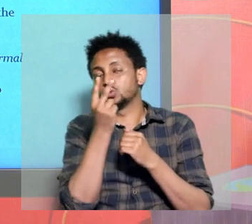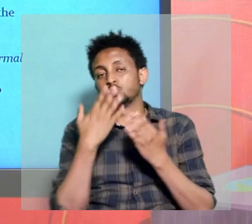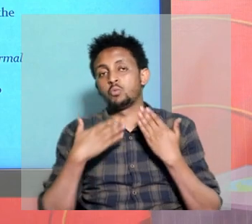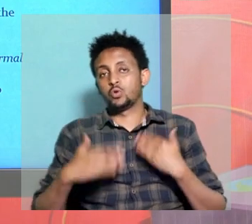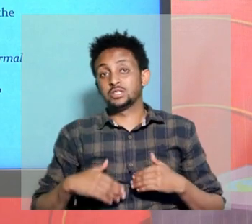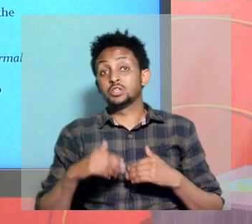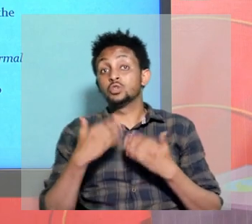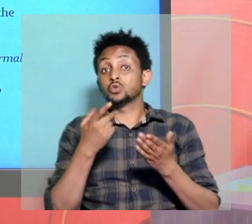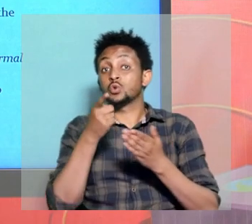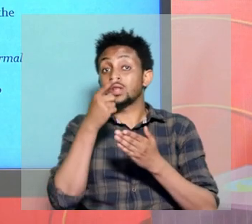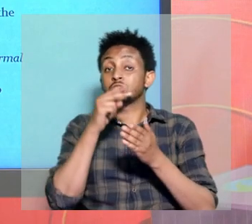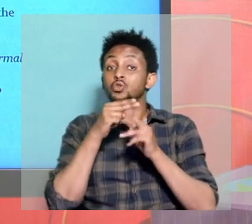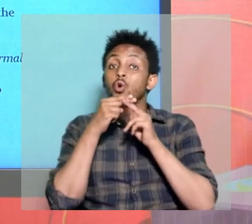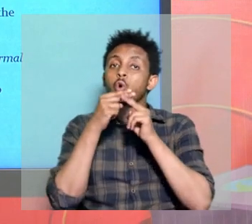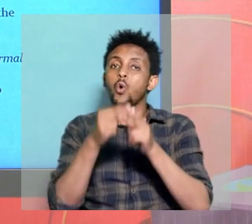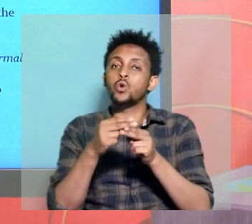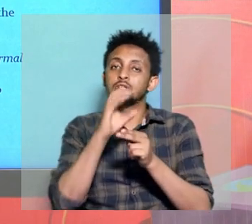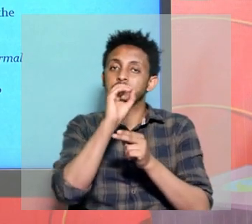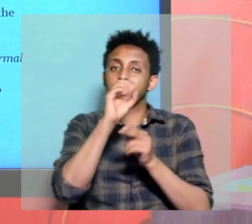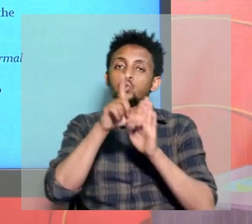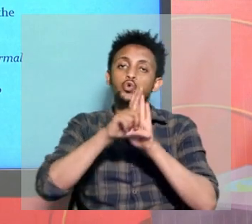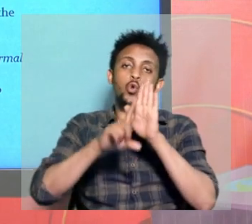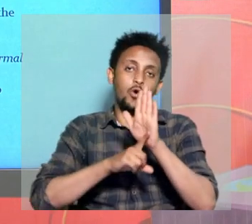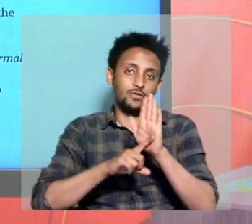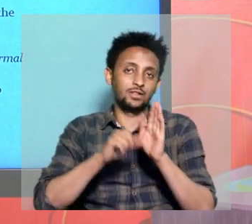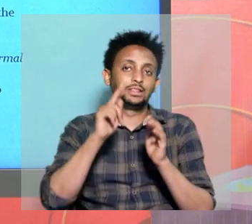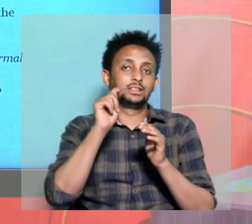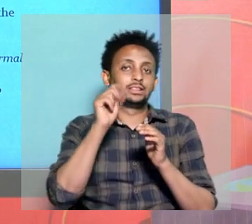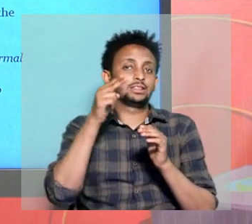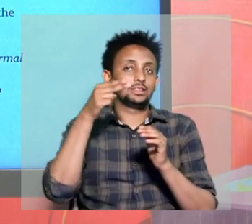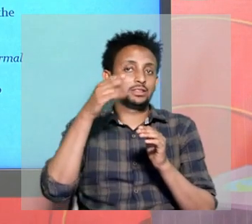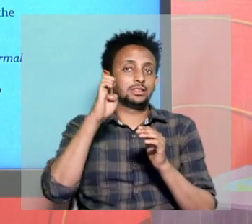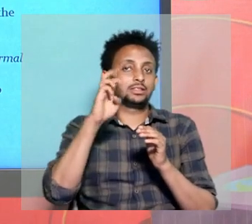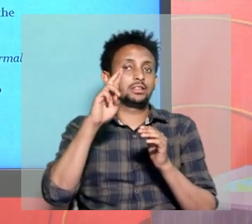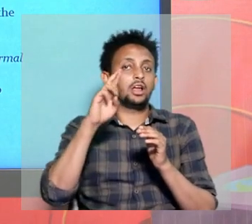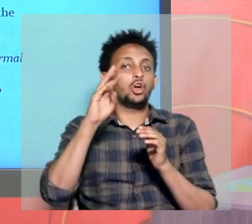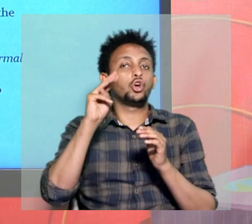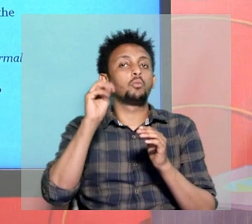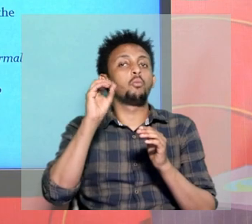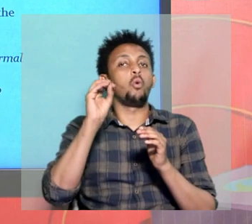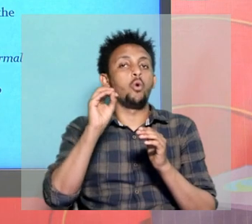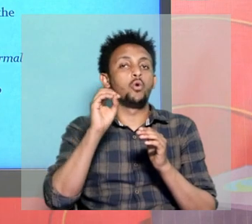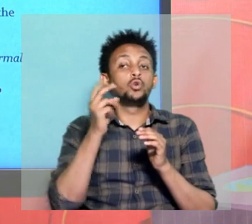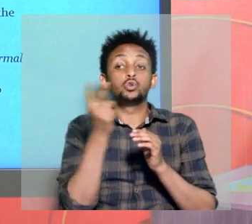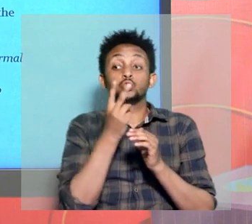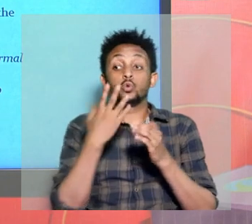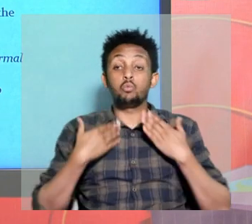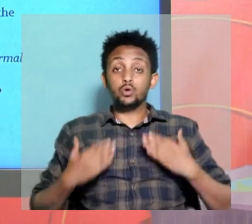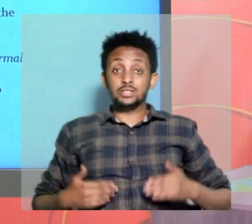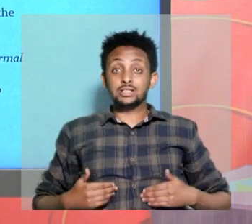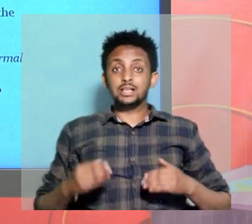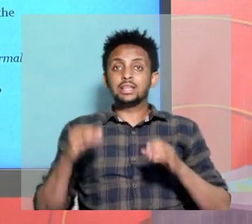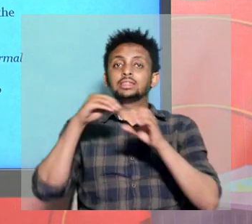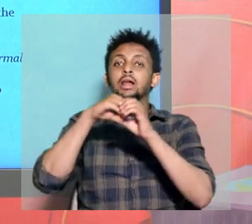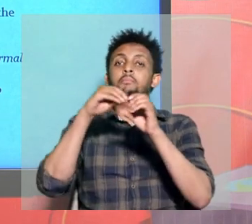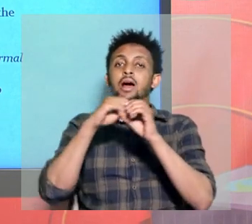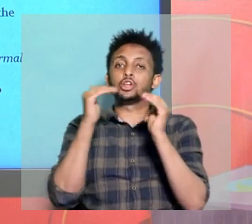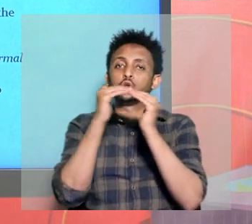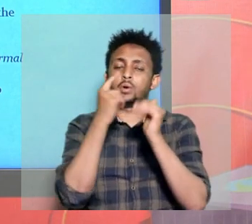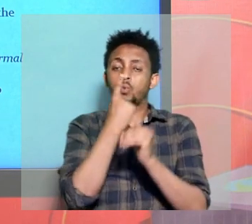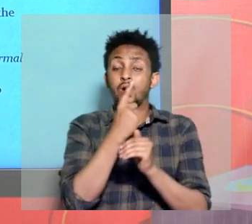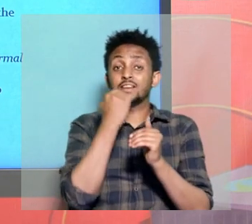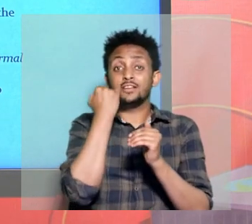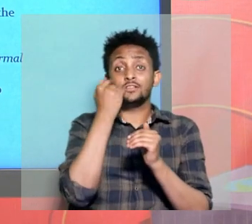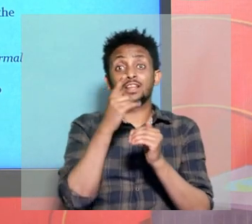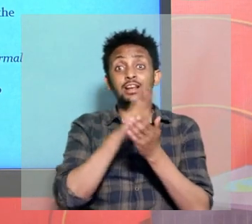bodies. So that's why it's called zero's law of thermodynamics. Therefore, two bodies are said to be in thermal equilibrium. One,